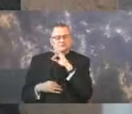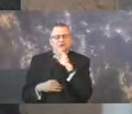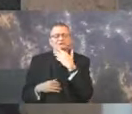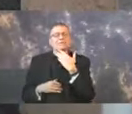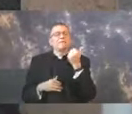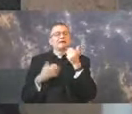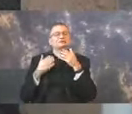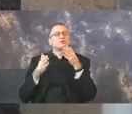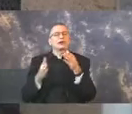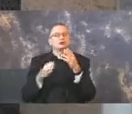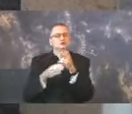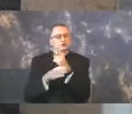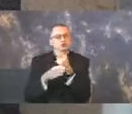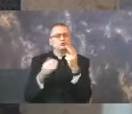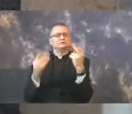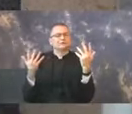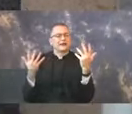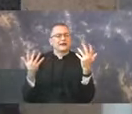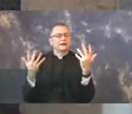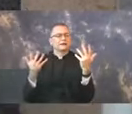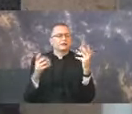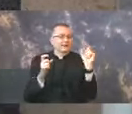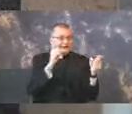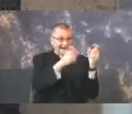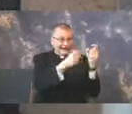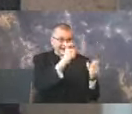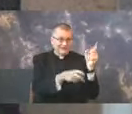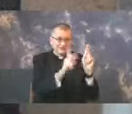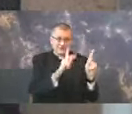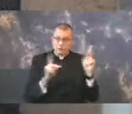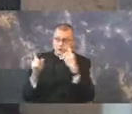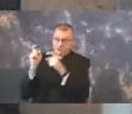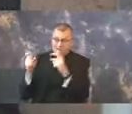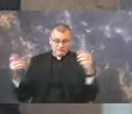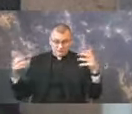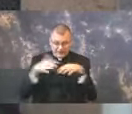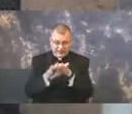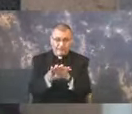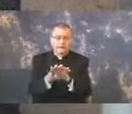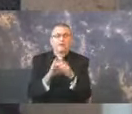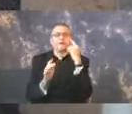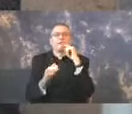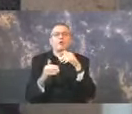use and blend those gifts for the good and the life of the Church.